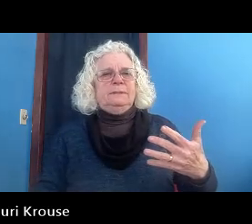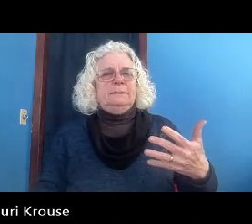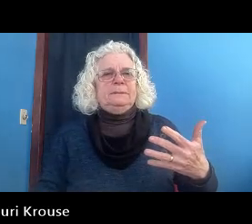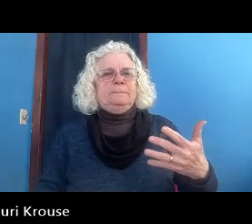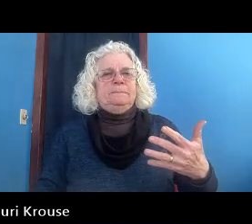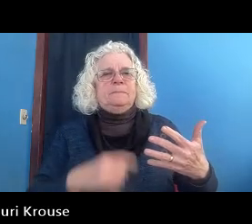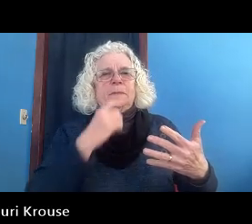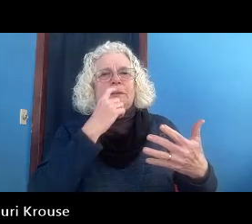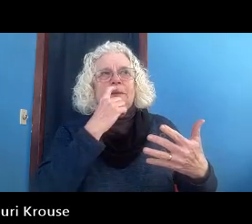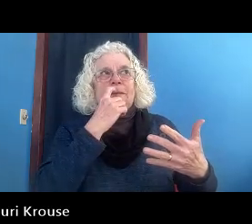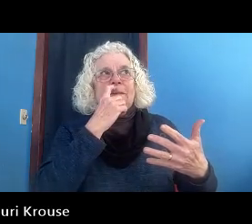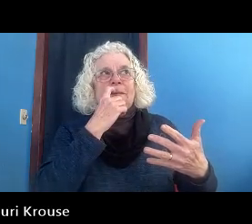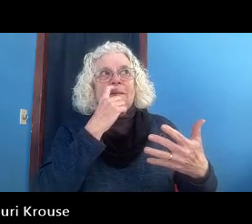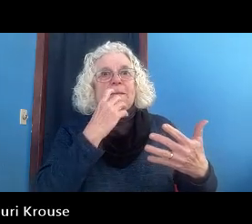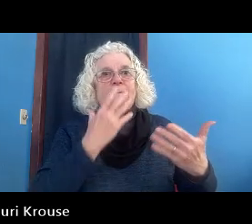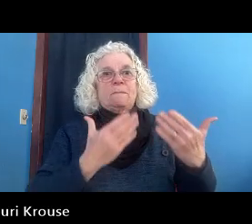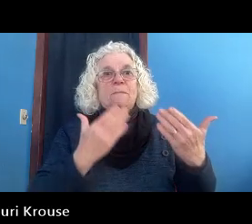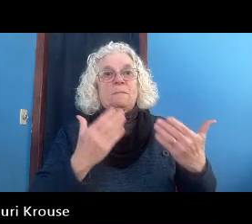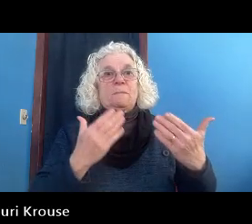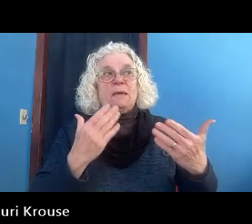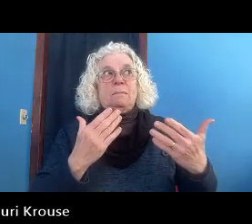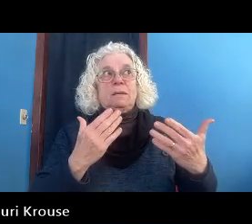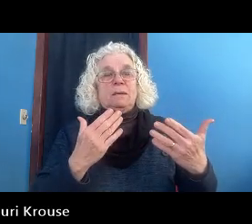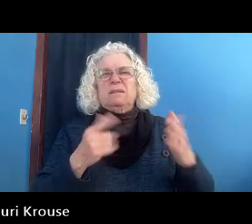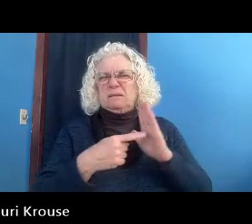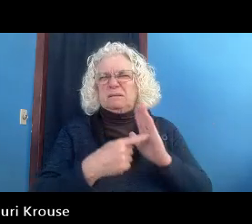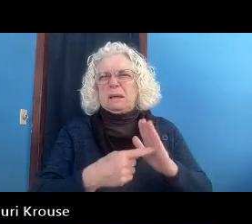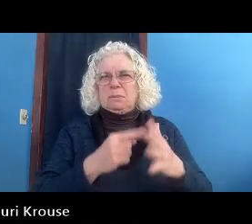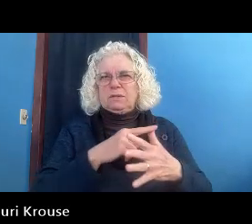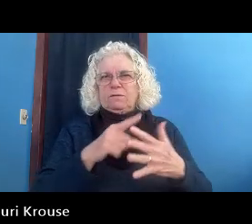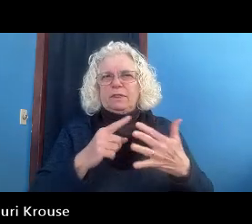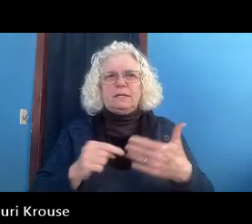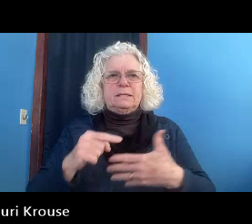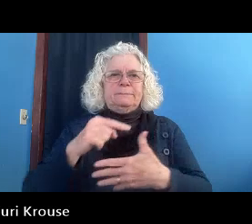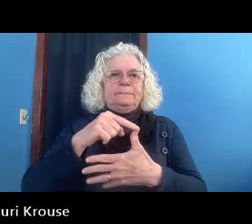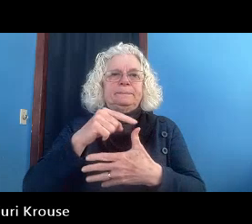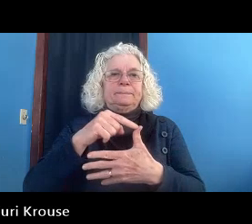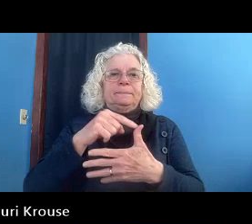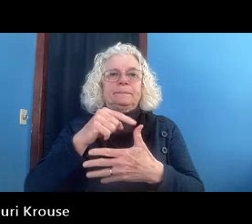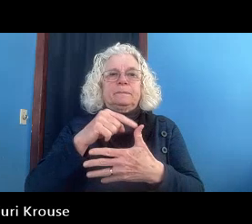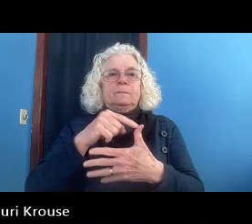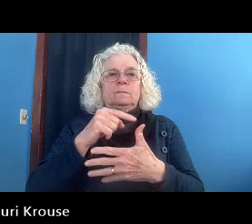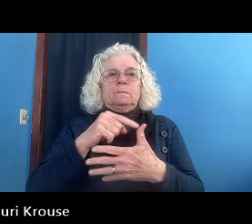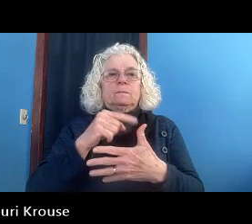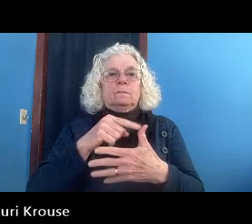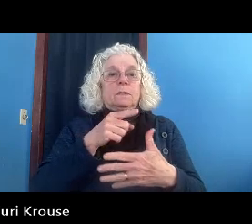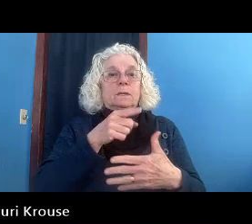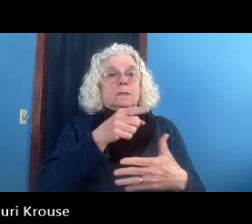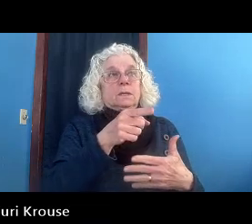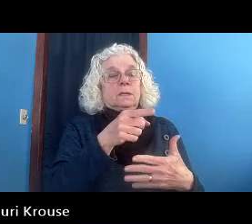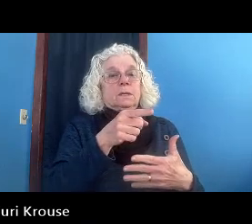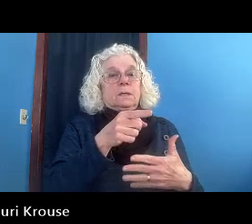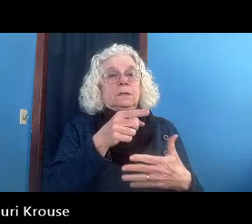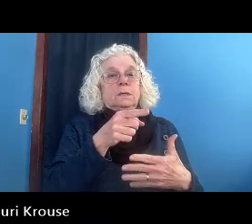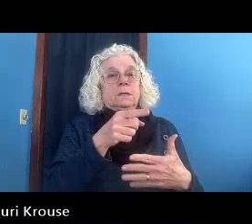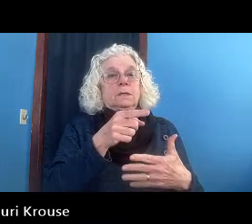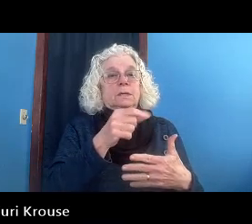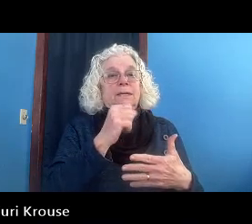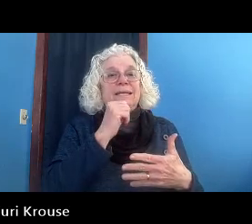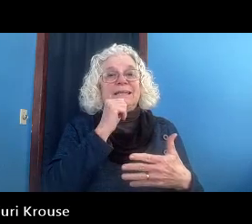like under one of these categories. So the first one being like not a qualifying reasonable accommodation